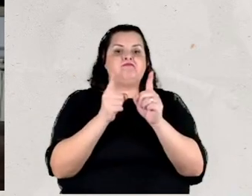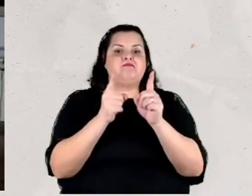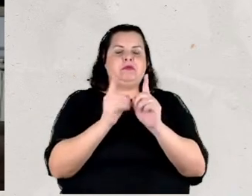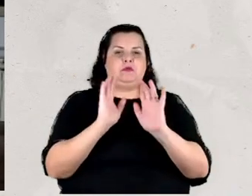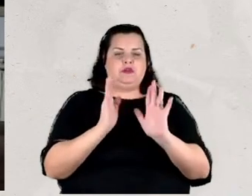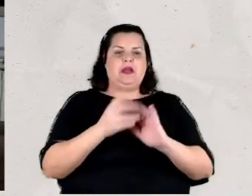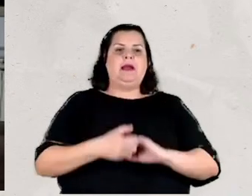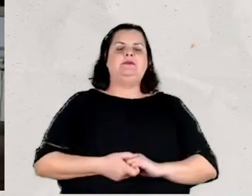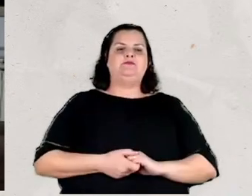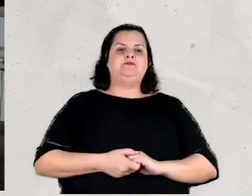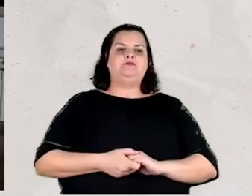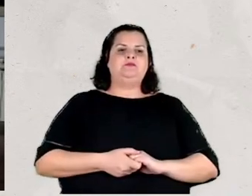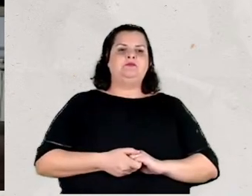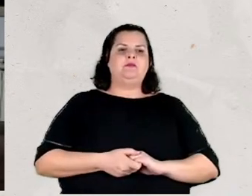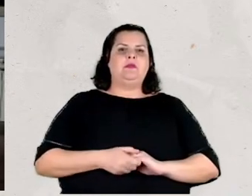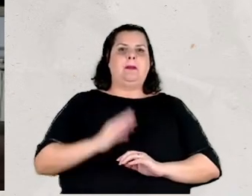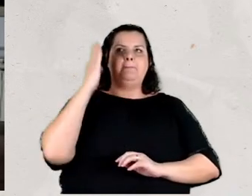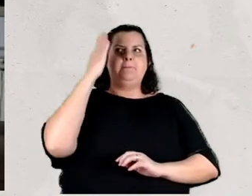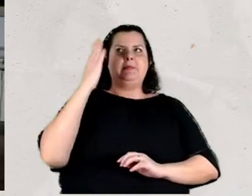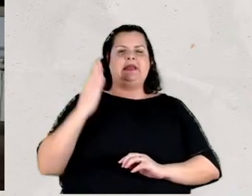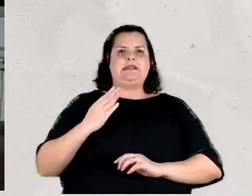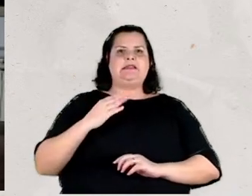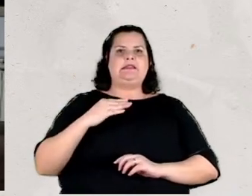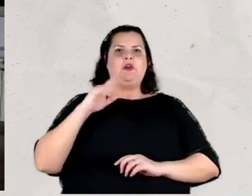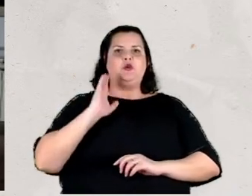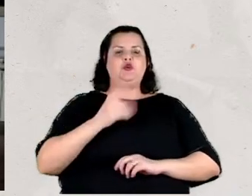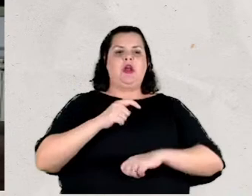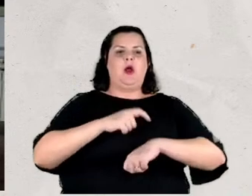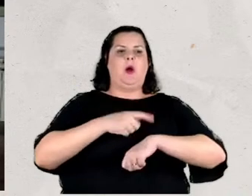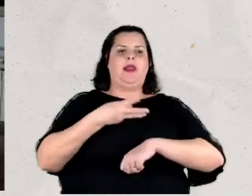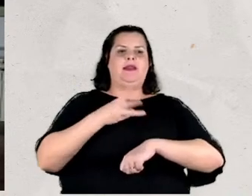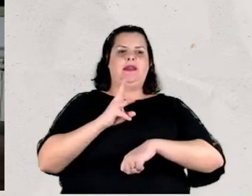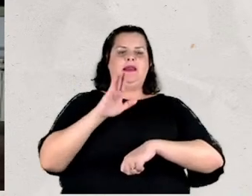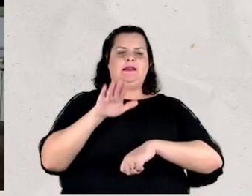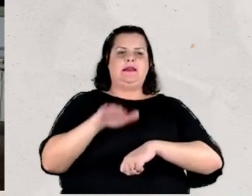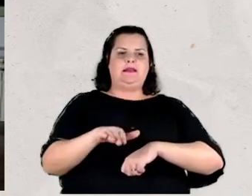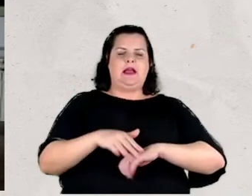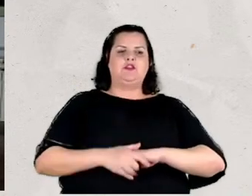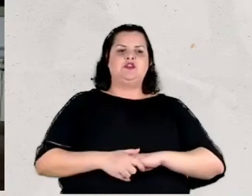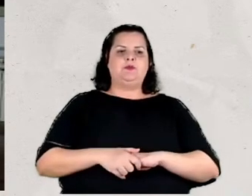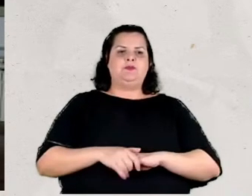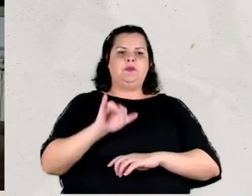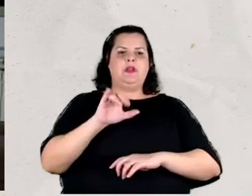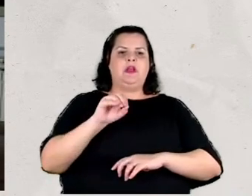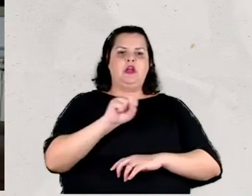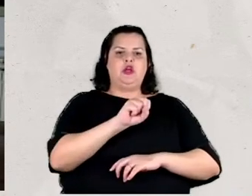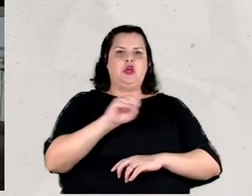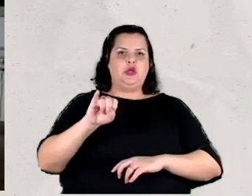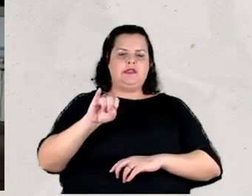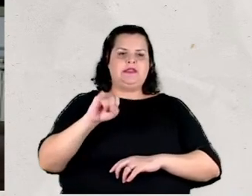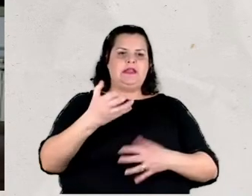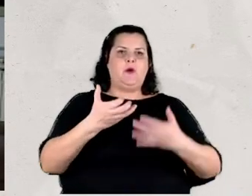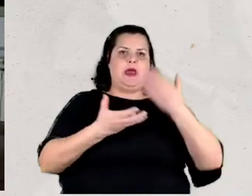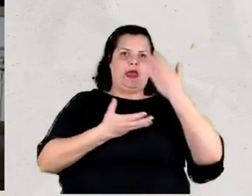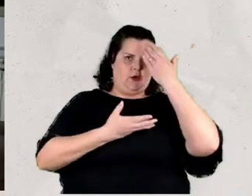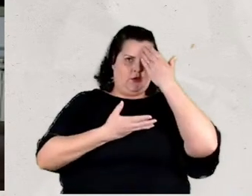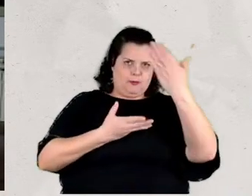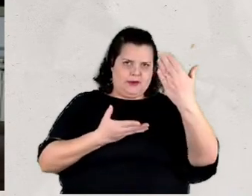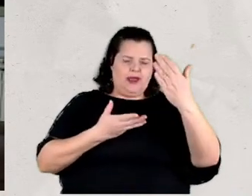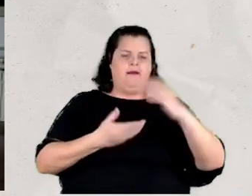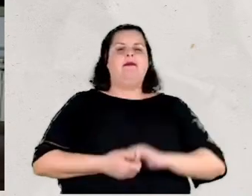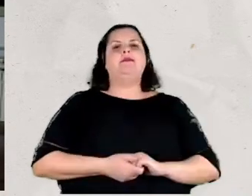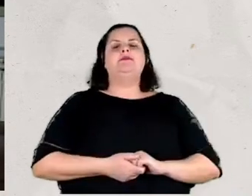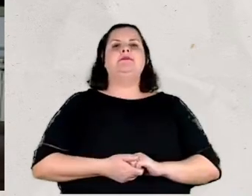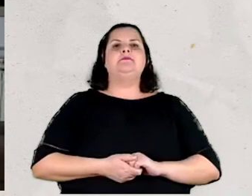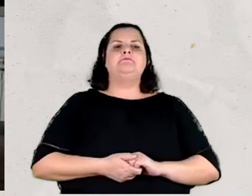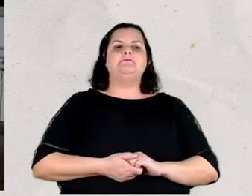So, Yossi, we want really to thank you so much for staying